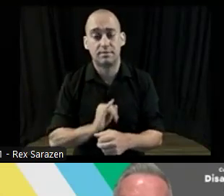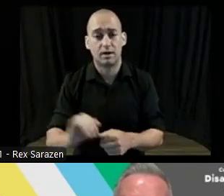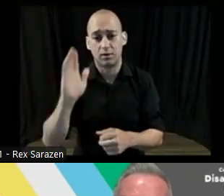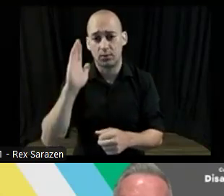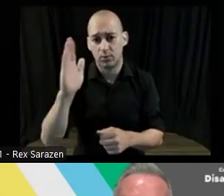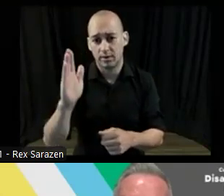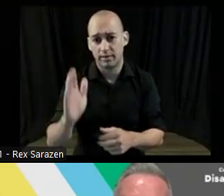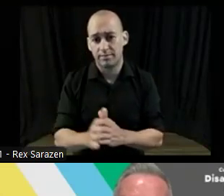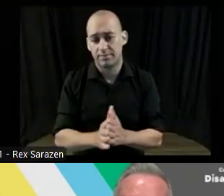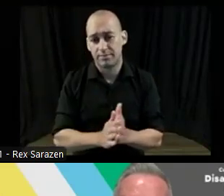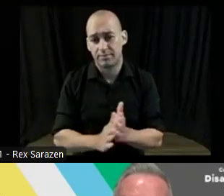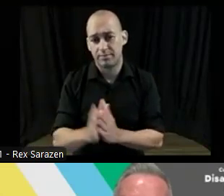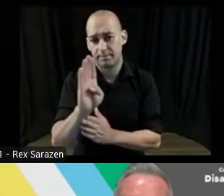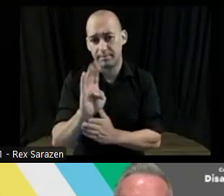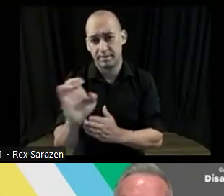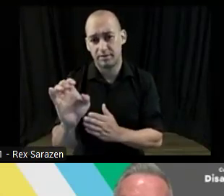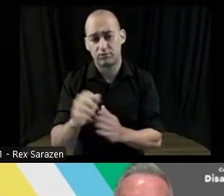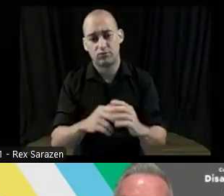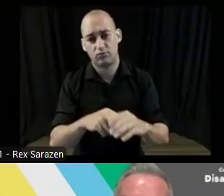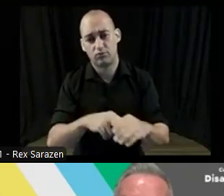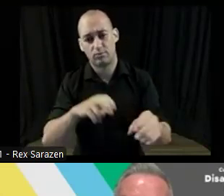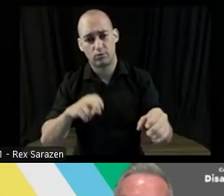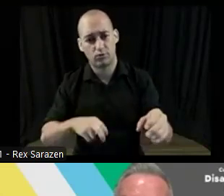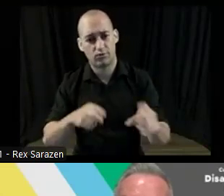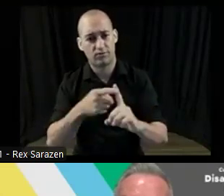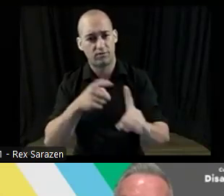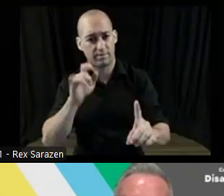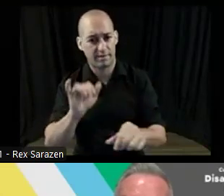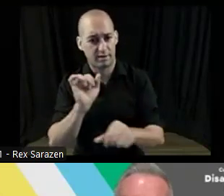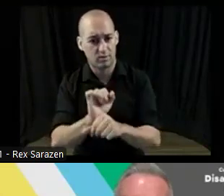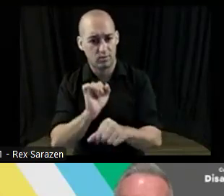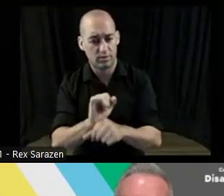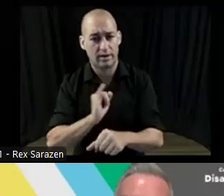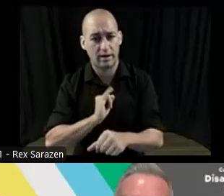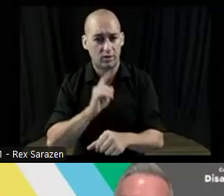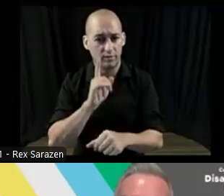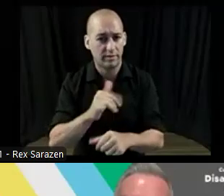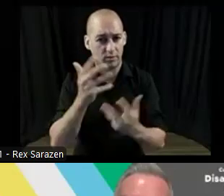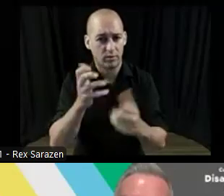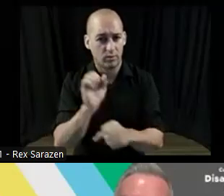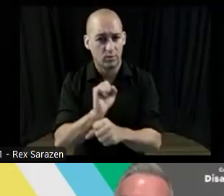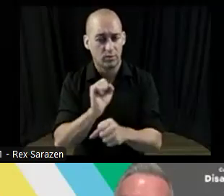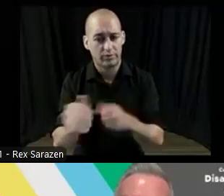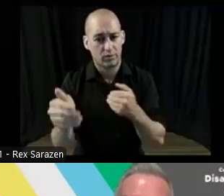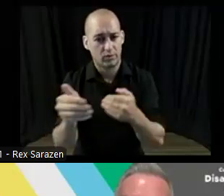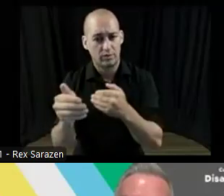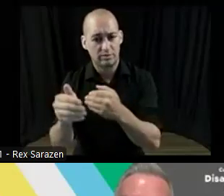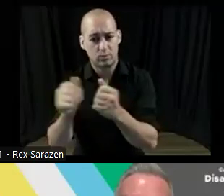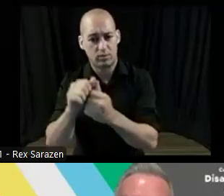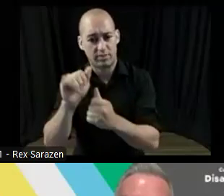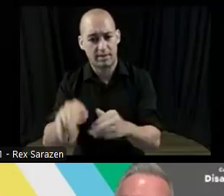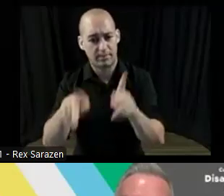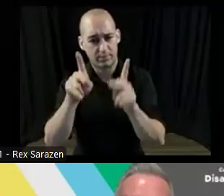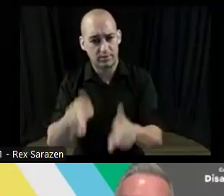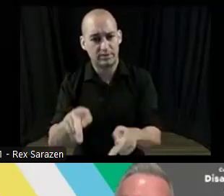will be removed from the work. I actually want to work very closely with this person,